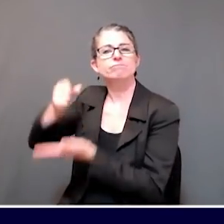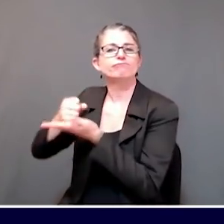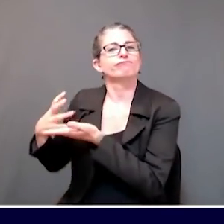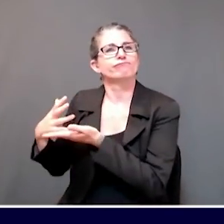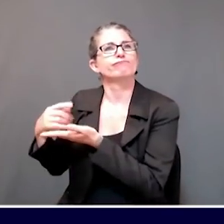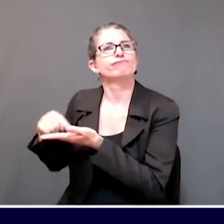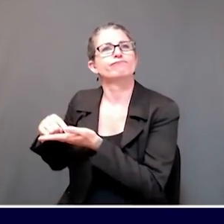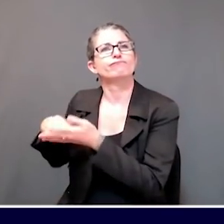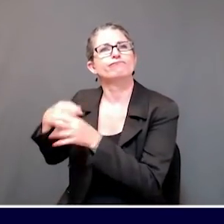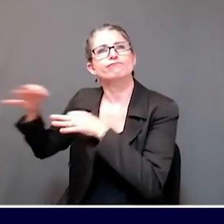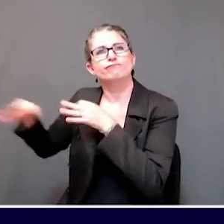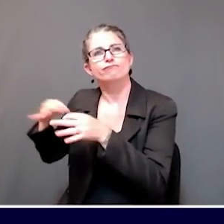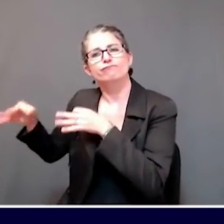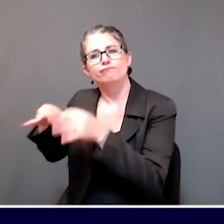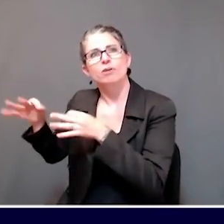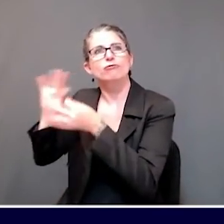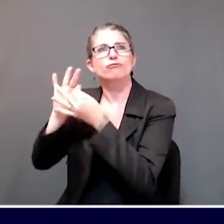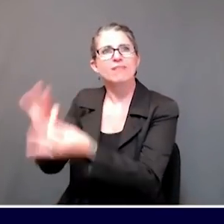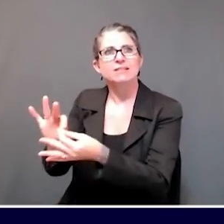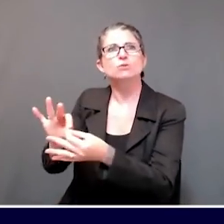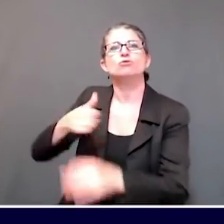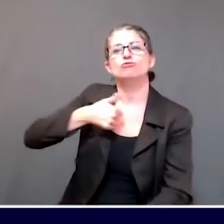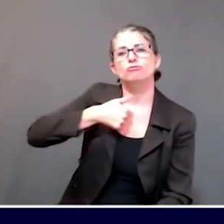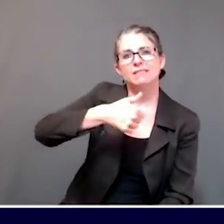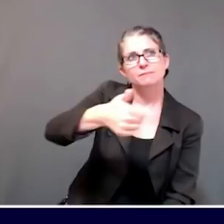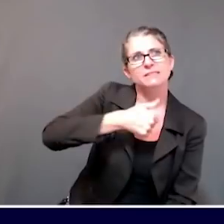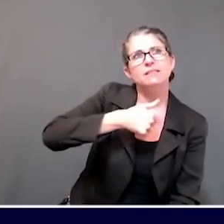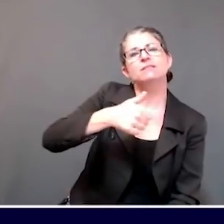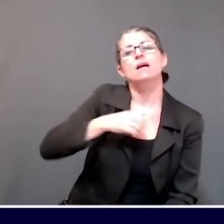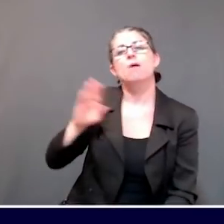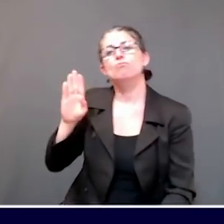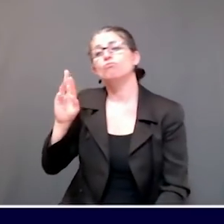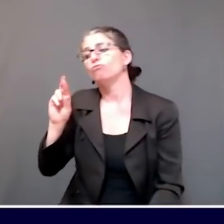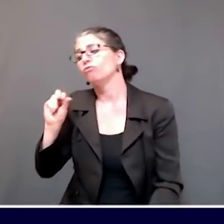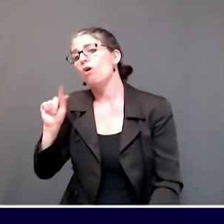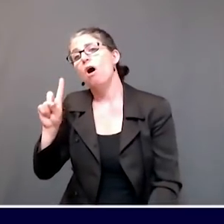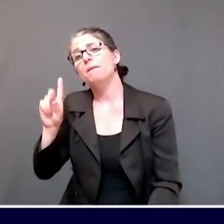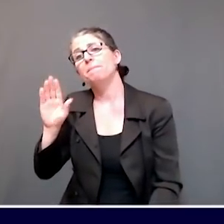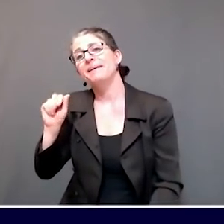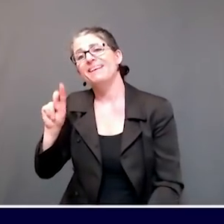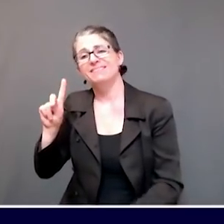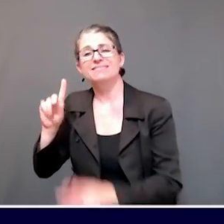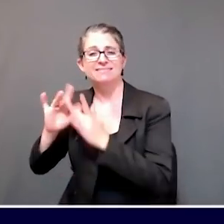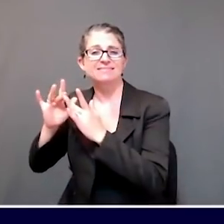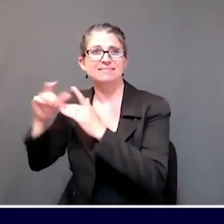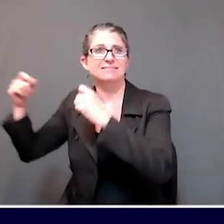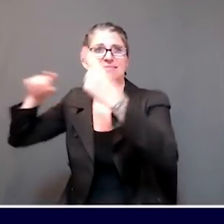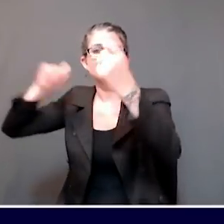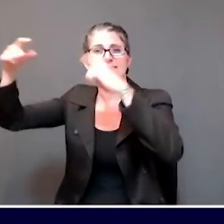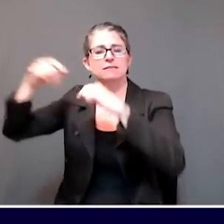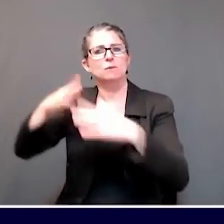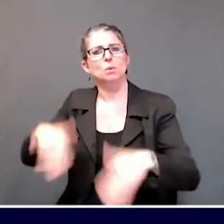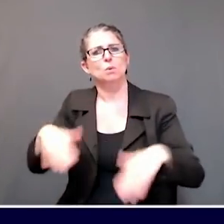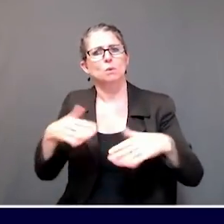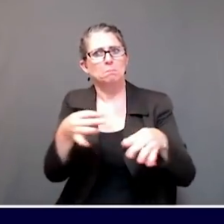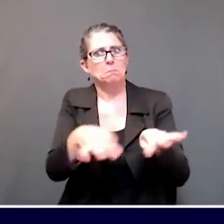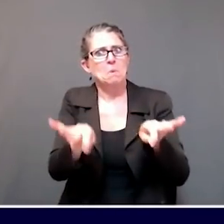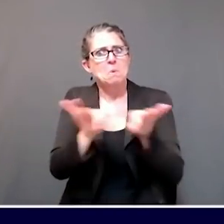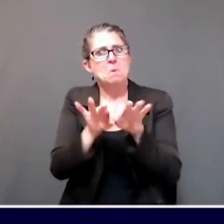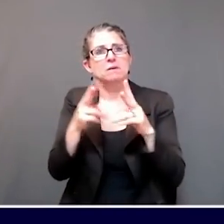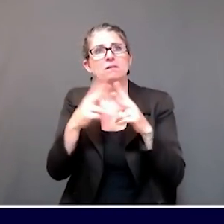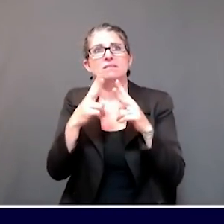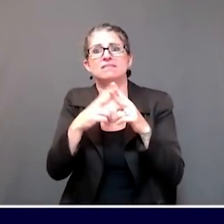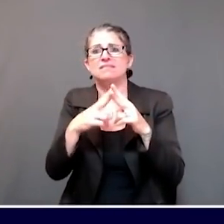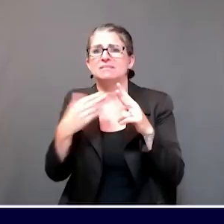ever before, these bonds are extremely important at a time when interest rates are at an all-time low. There couldn't